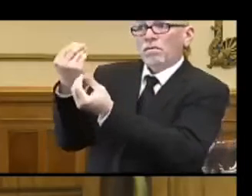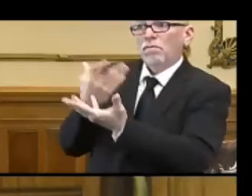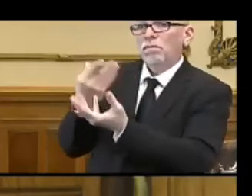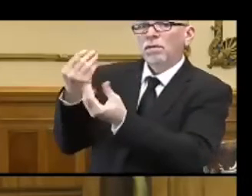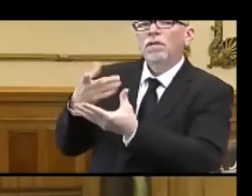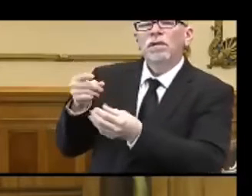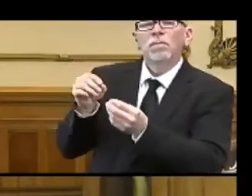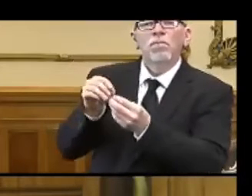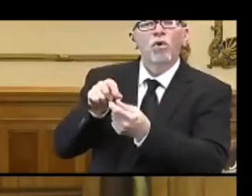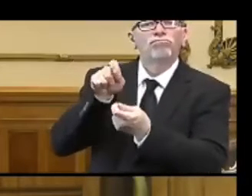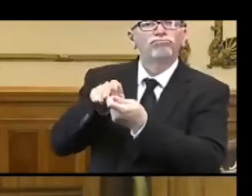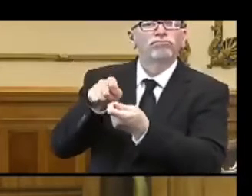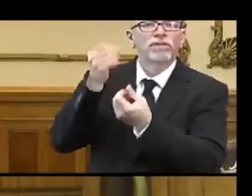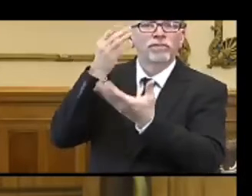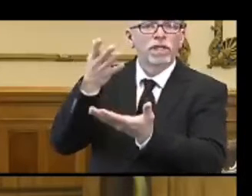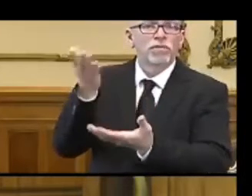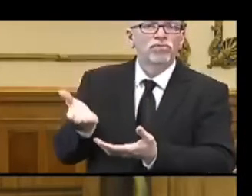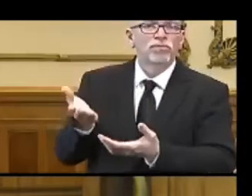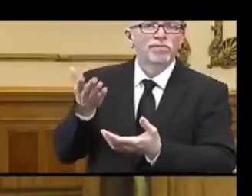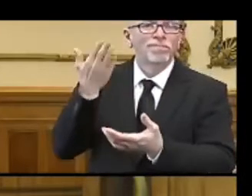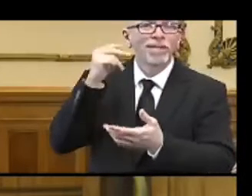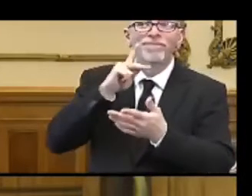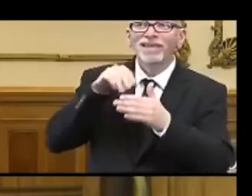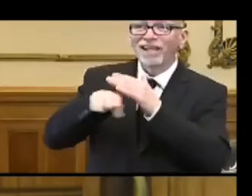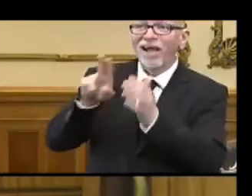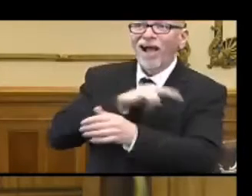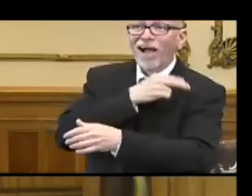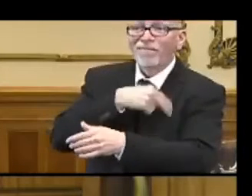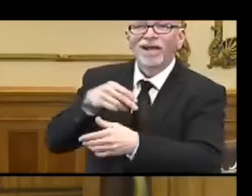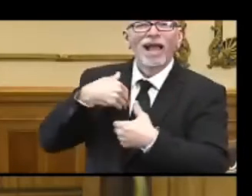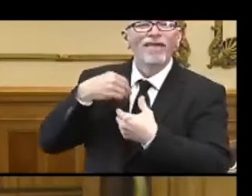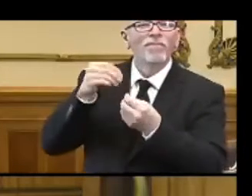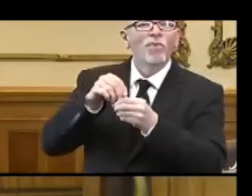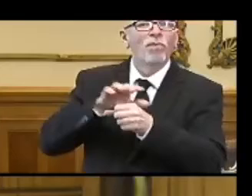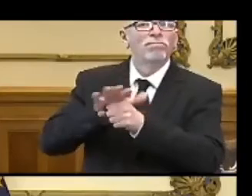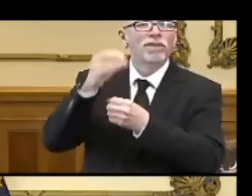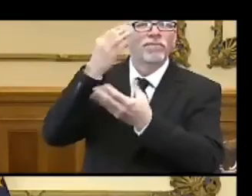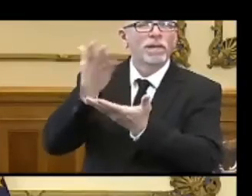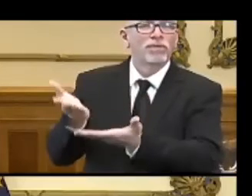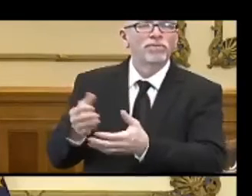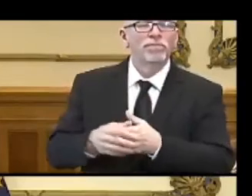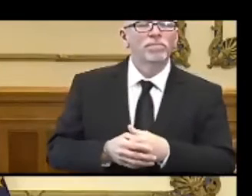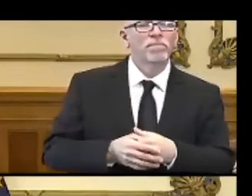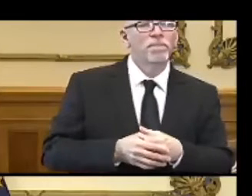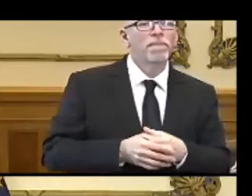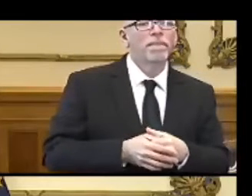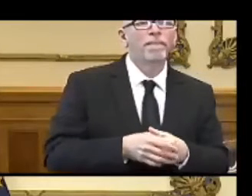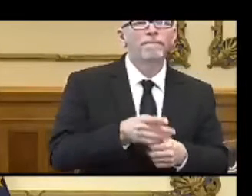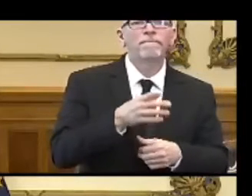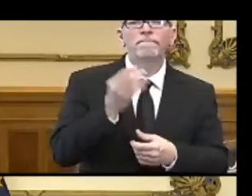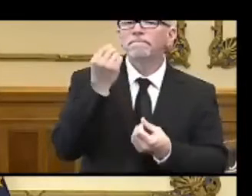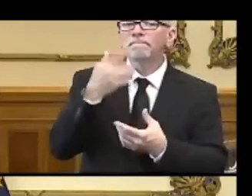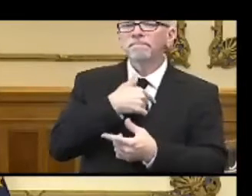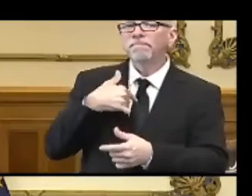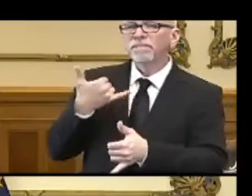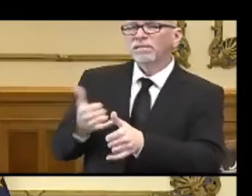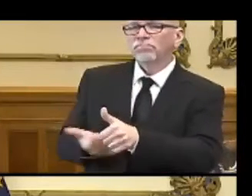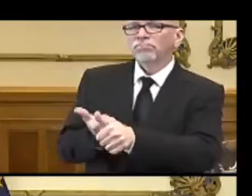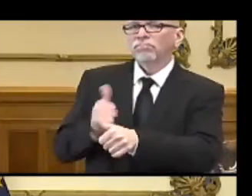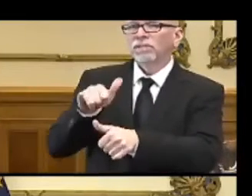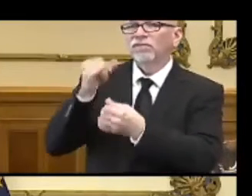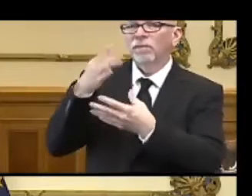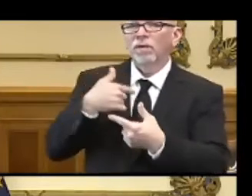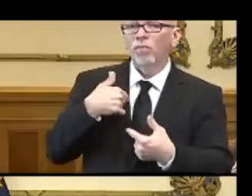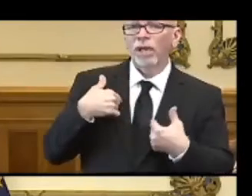with individuals that have been admitted to the hospital and then discharged. Yeah, so I'd say, Lauren, we're going after that data. The more that we know, the more